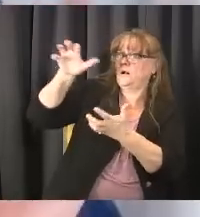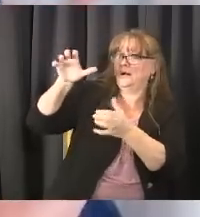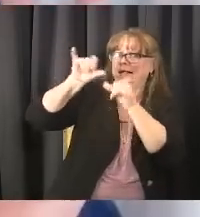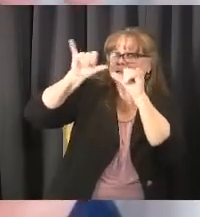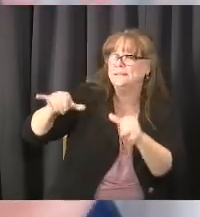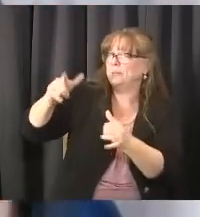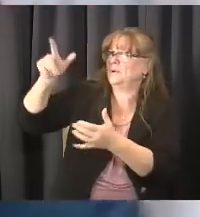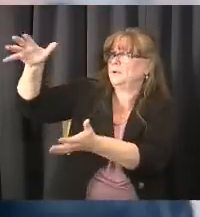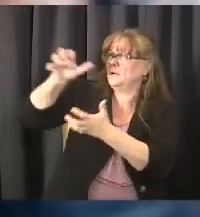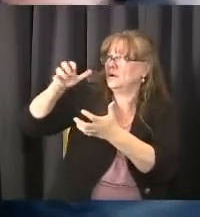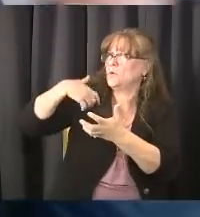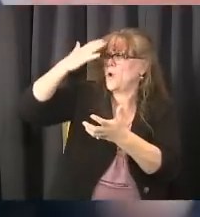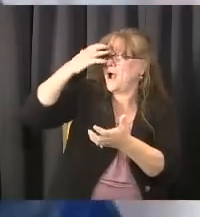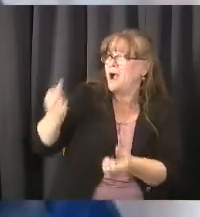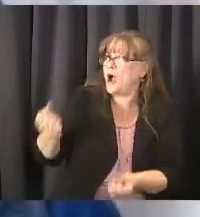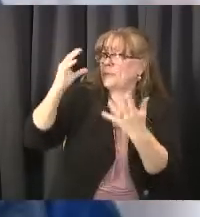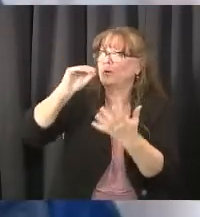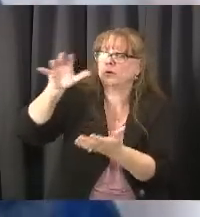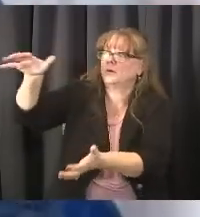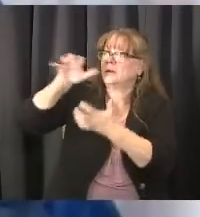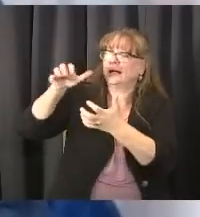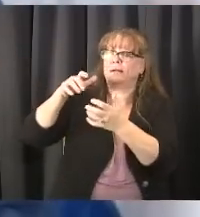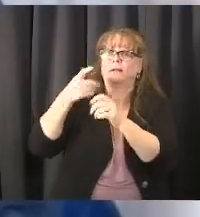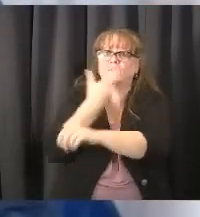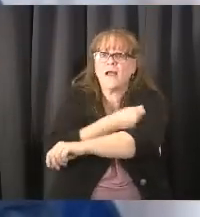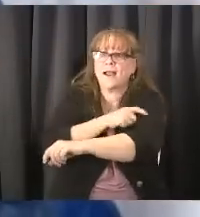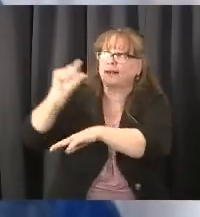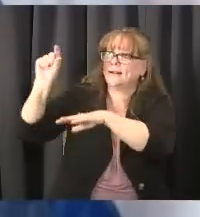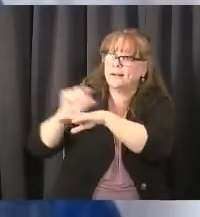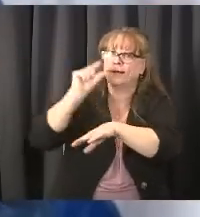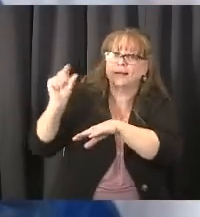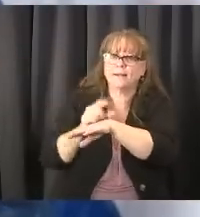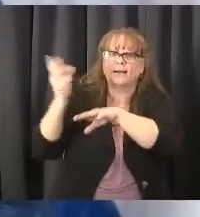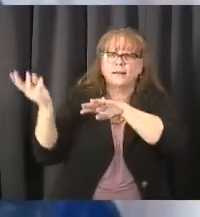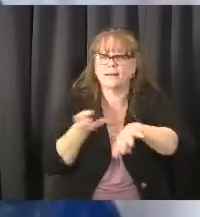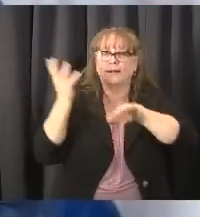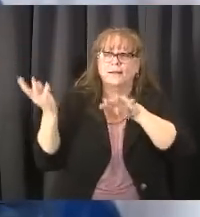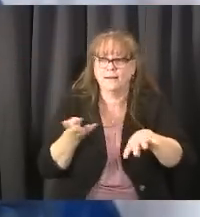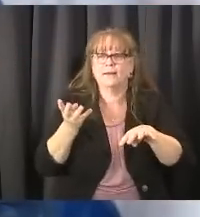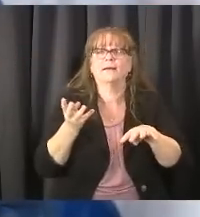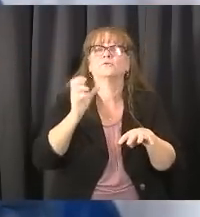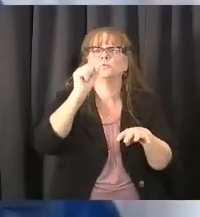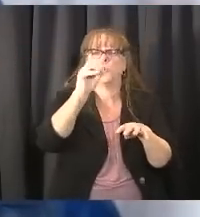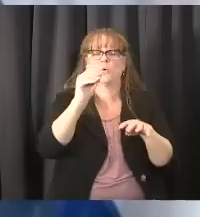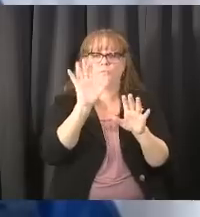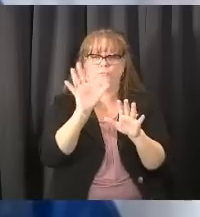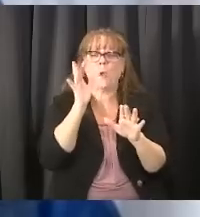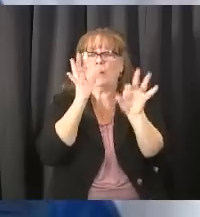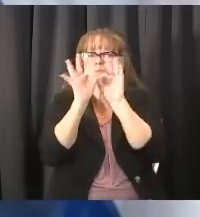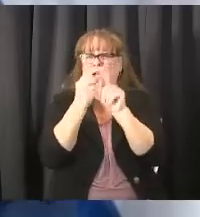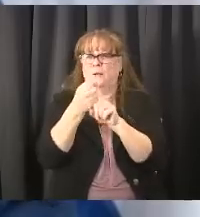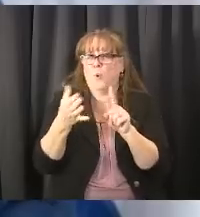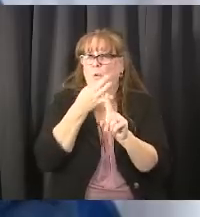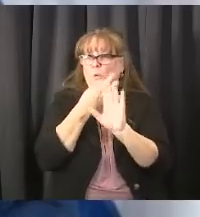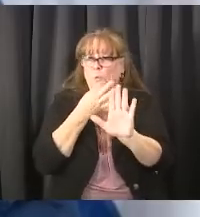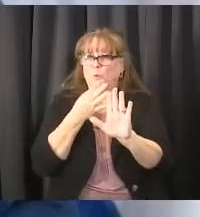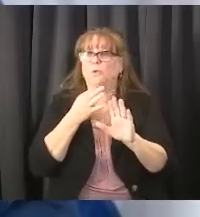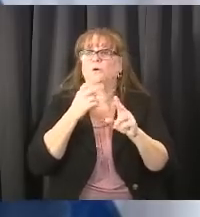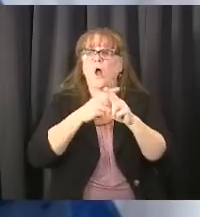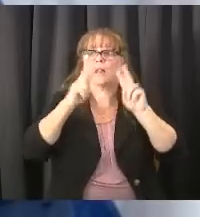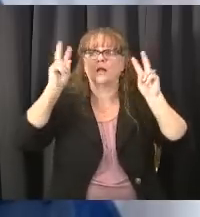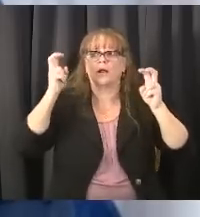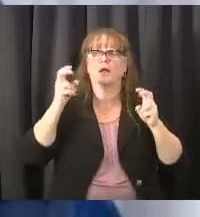further clarity on how we even get the vaccines. Operation Warp Speed notifies us the exact number of vaccines we're going to get the following week. So usually on